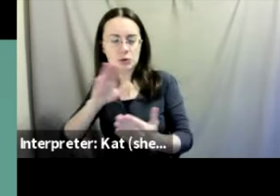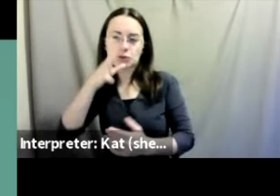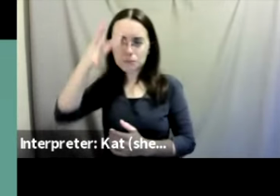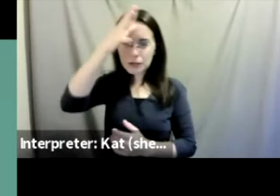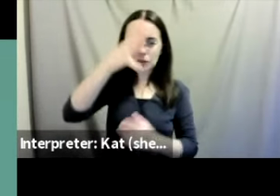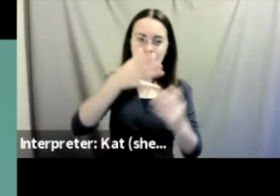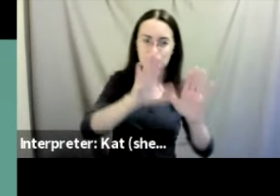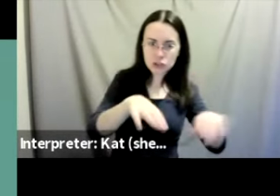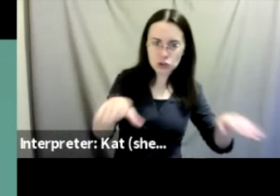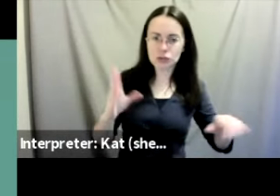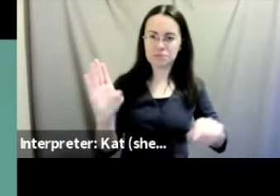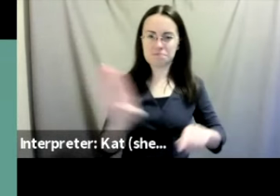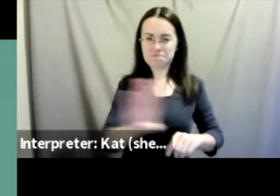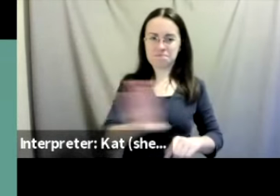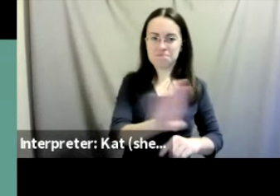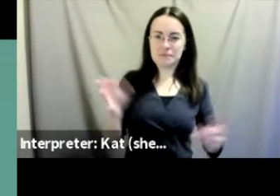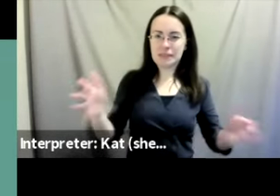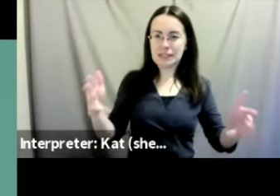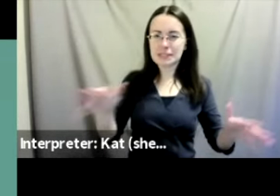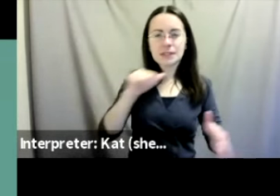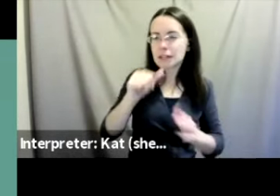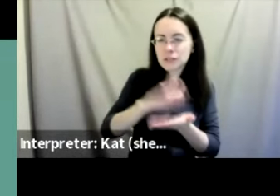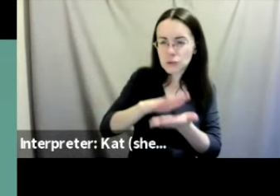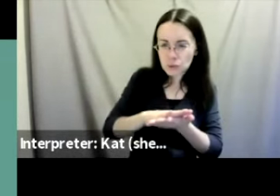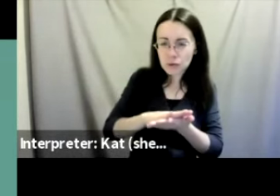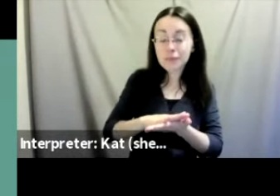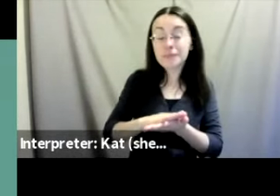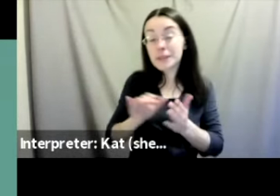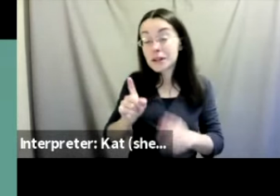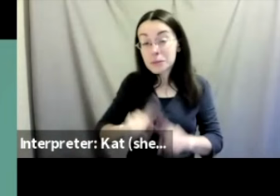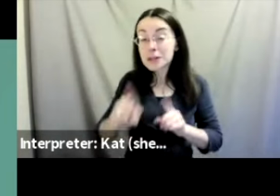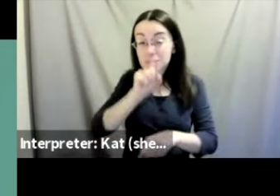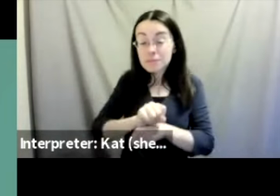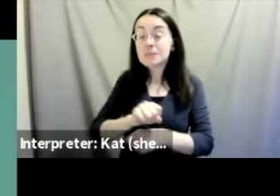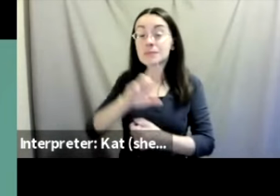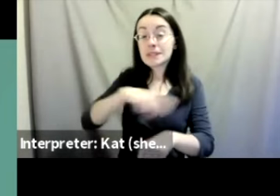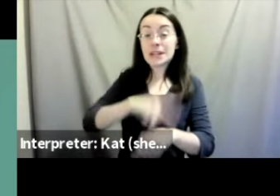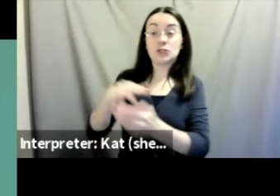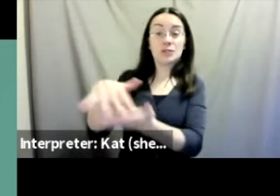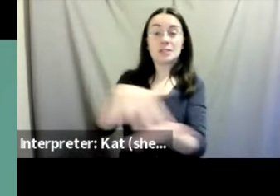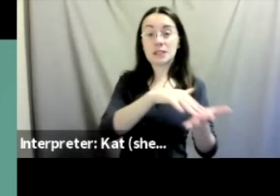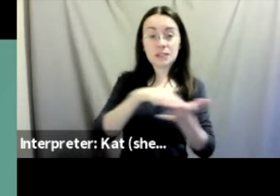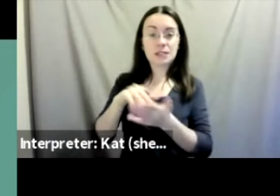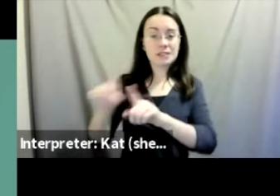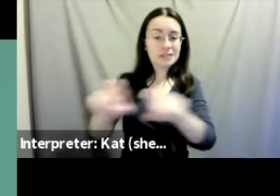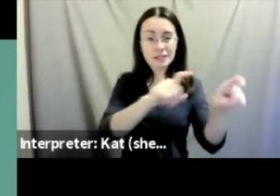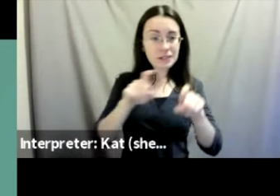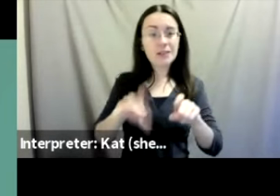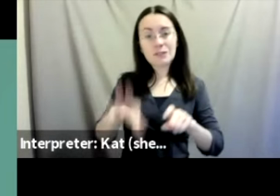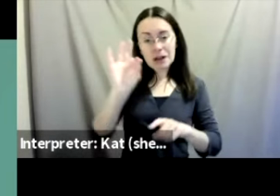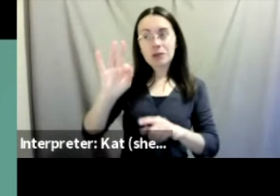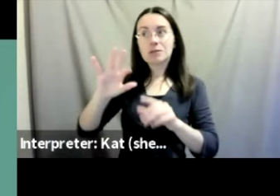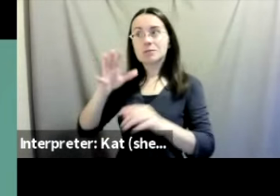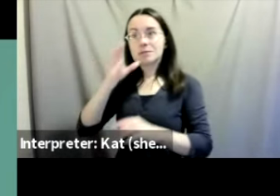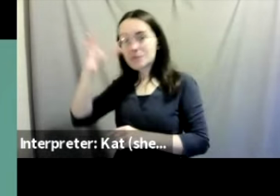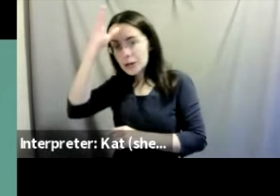their children. Like national surveys have been done that actually show that parents really are supportive of sex ed, more